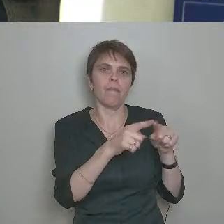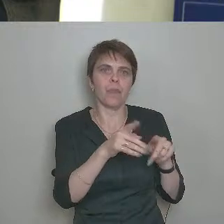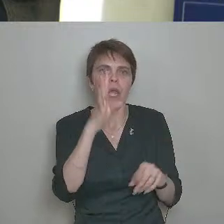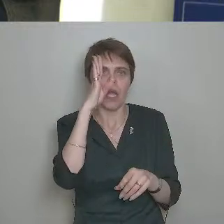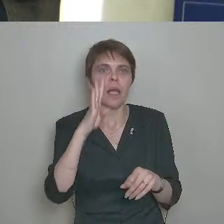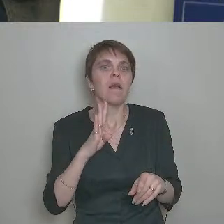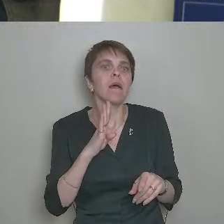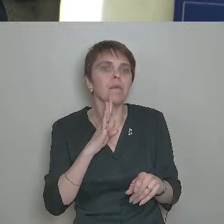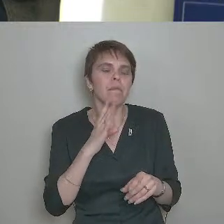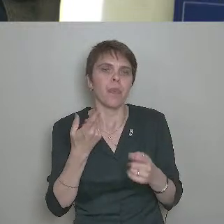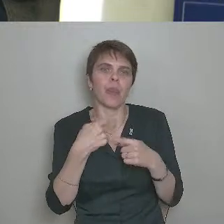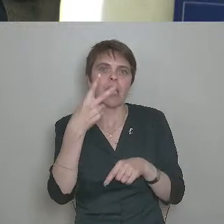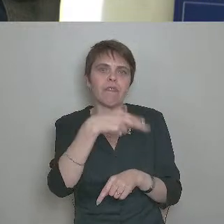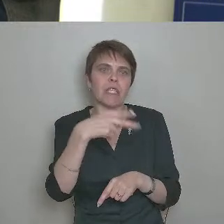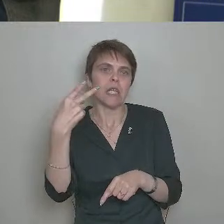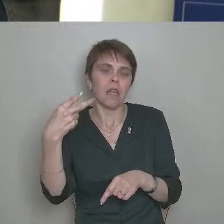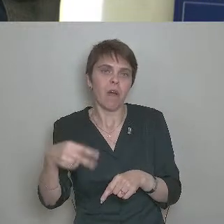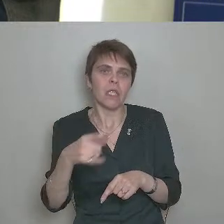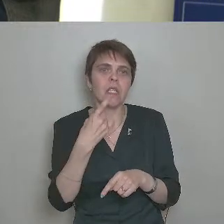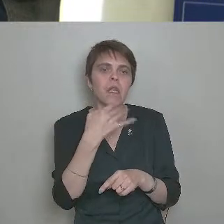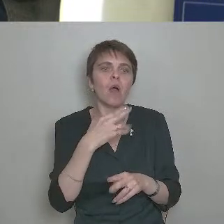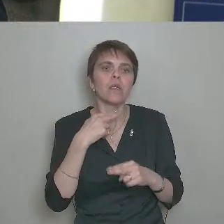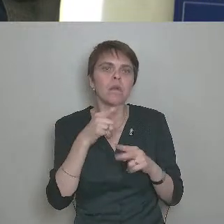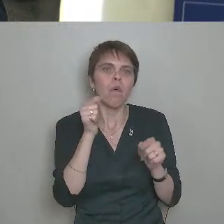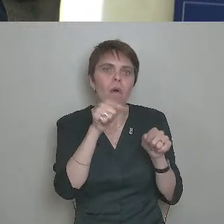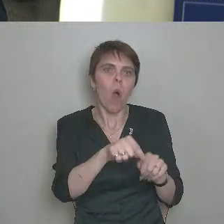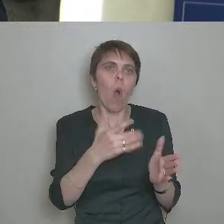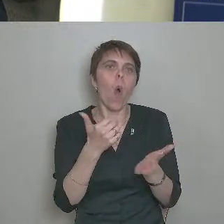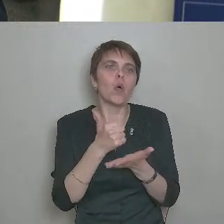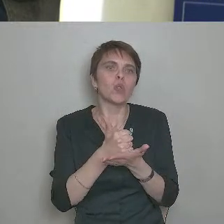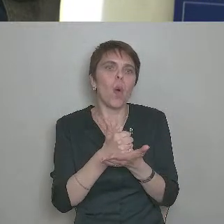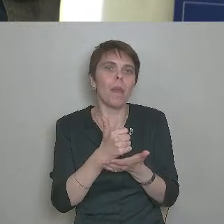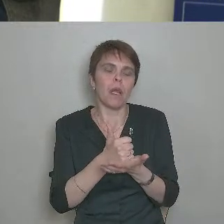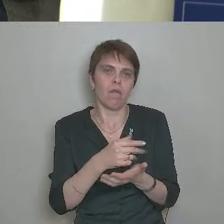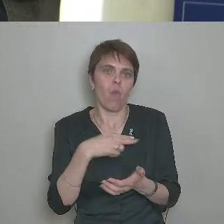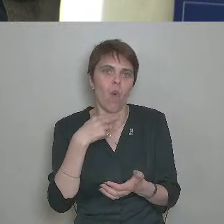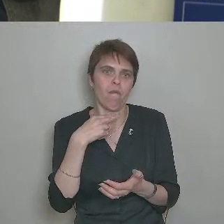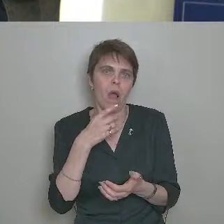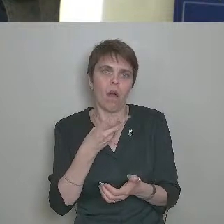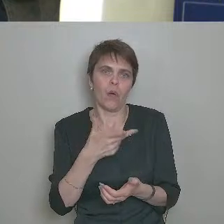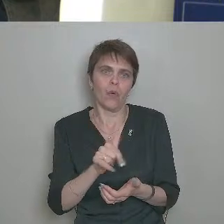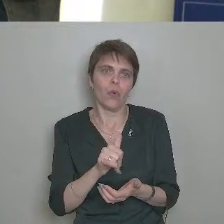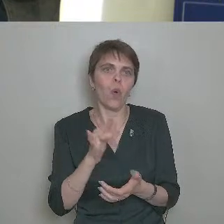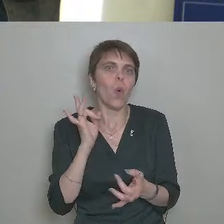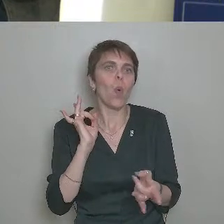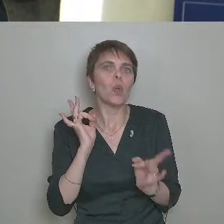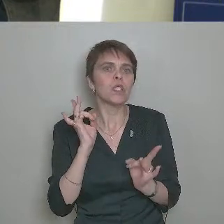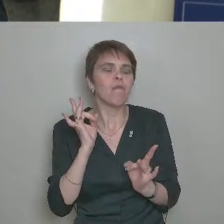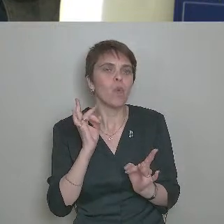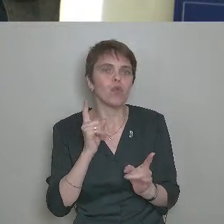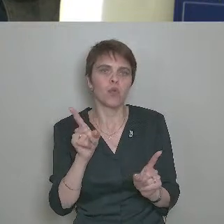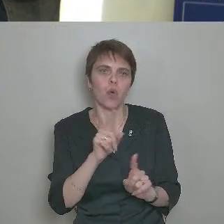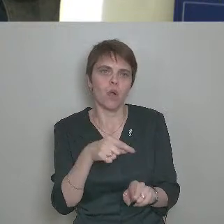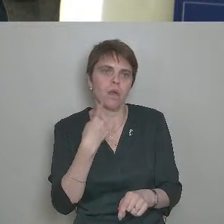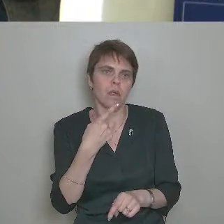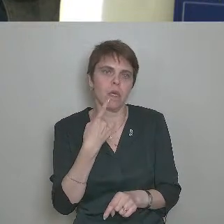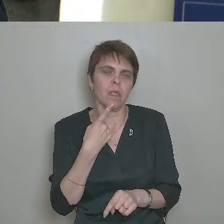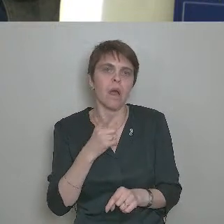to say that 2020 campaign takes serious account of gender issues, especially